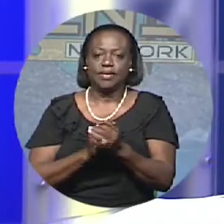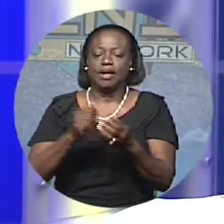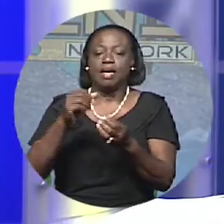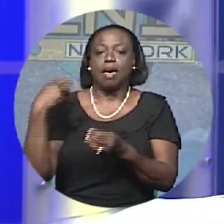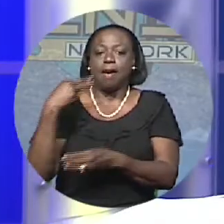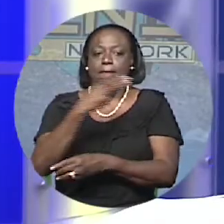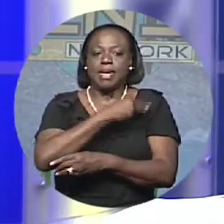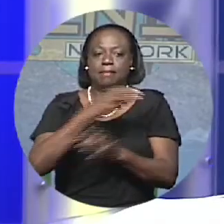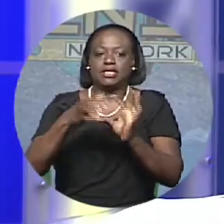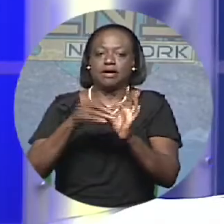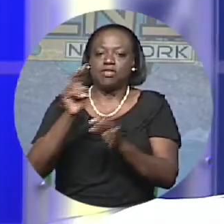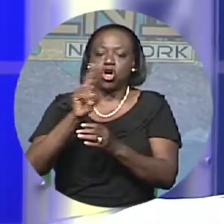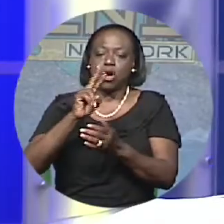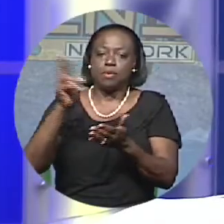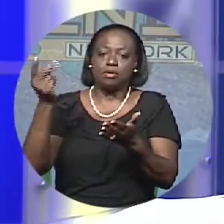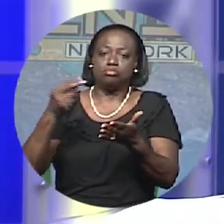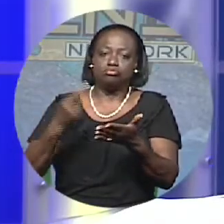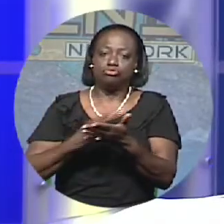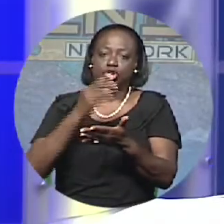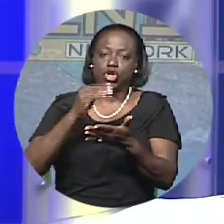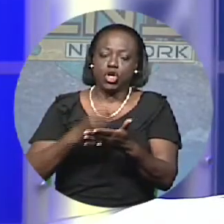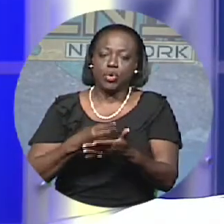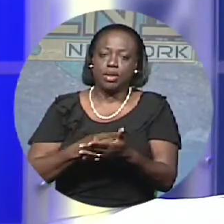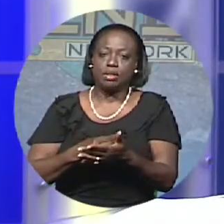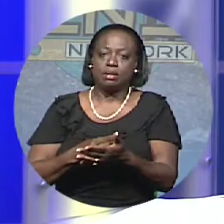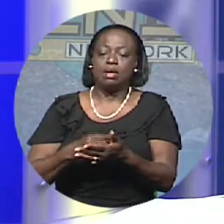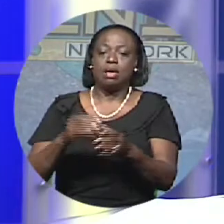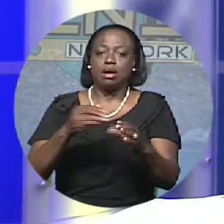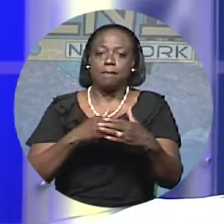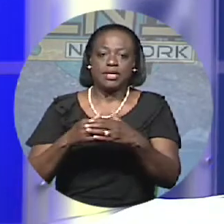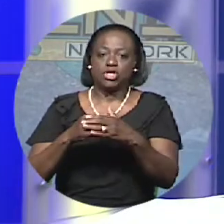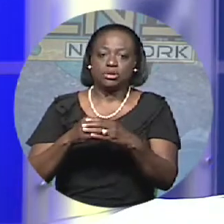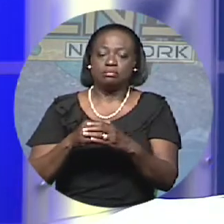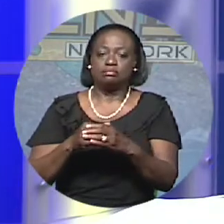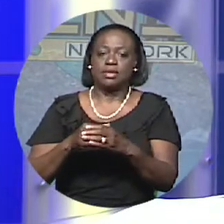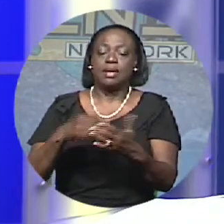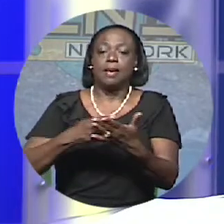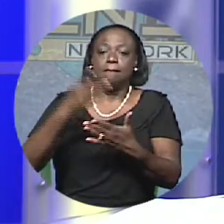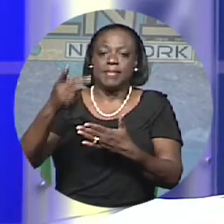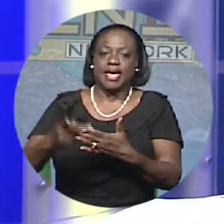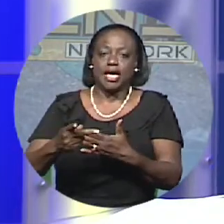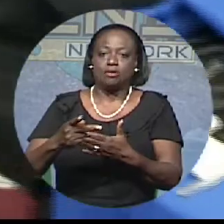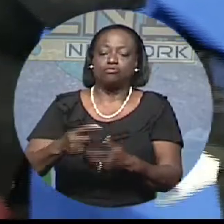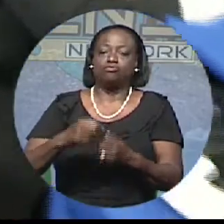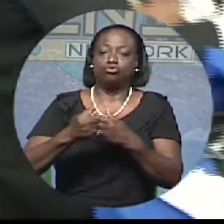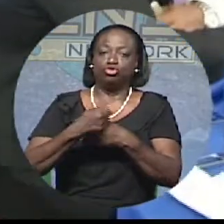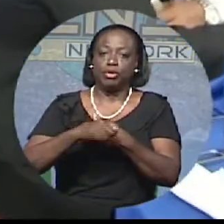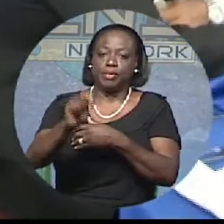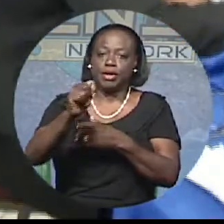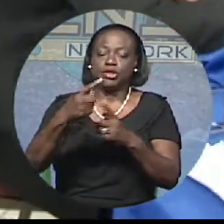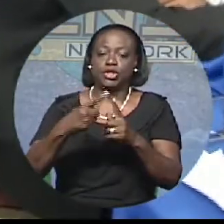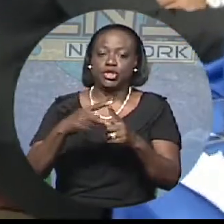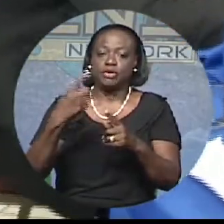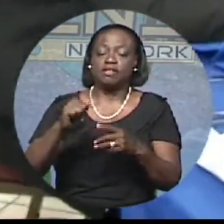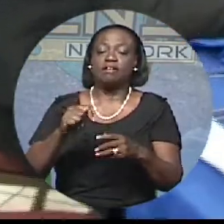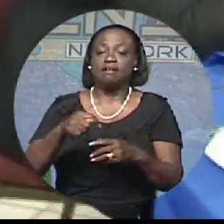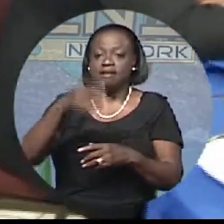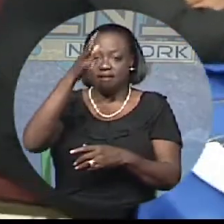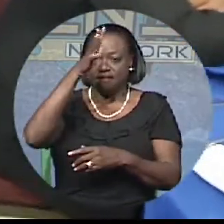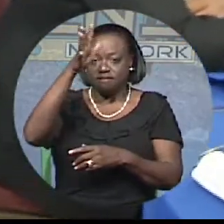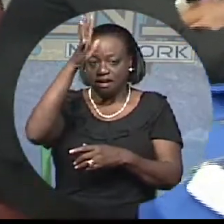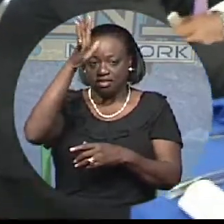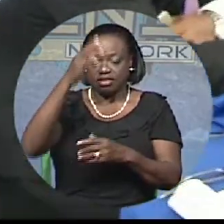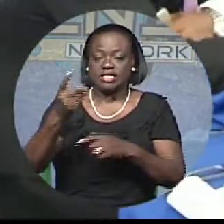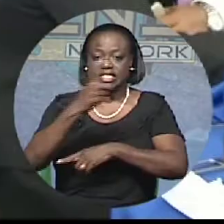Members of the Urban Renewal Commission paying tribute to a number of fathers today during their special Father's Day luncheon at the St. Joseph's Catholic Church